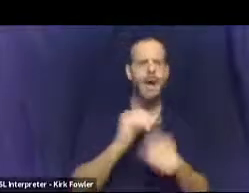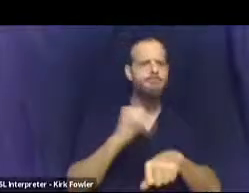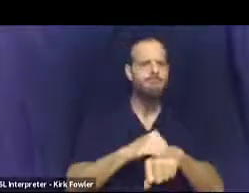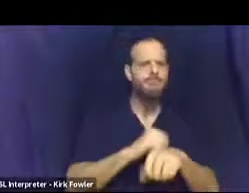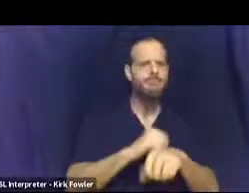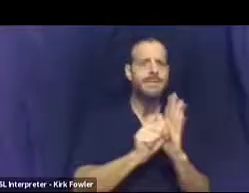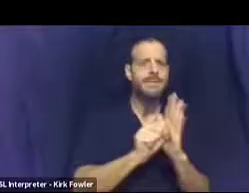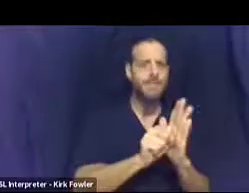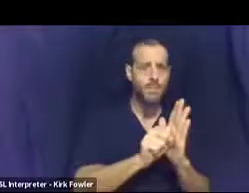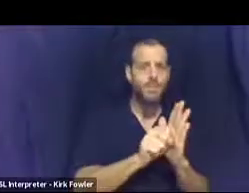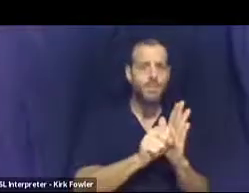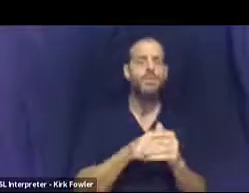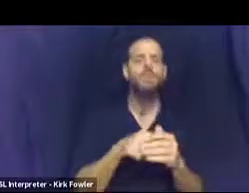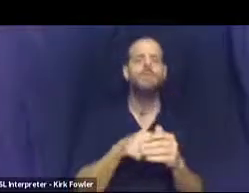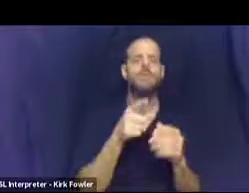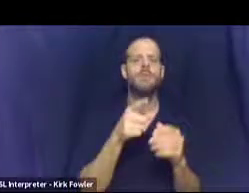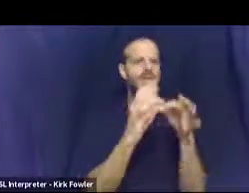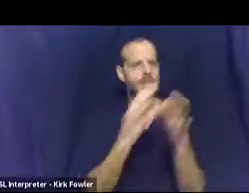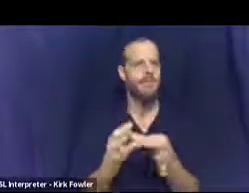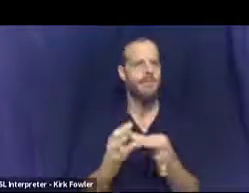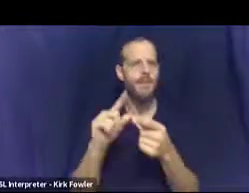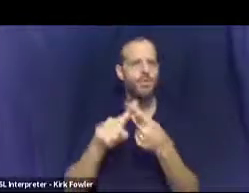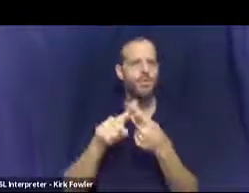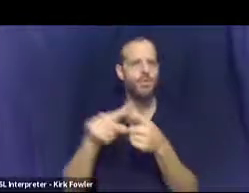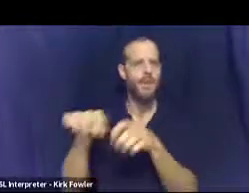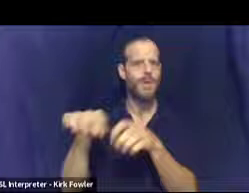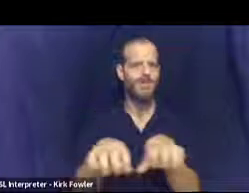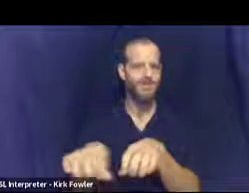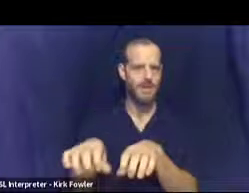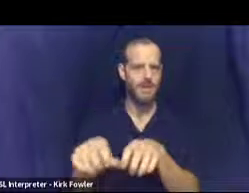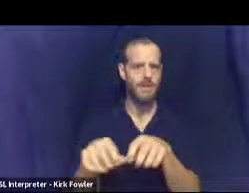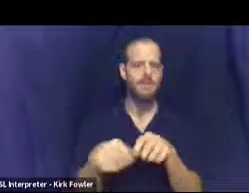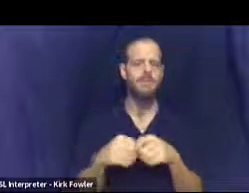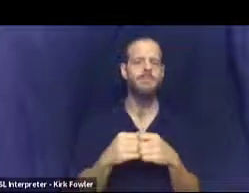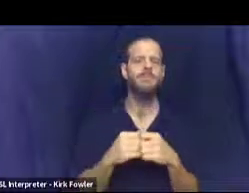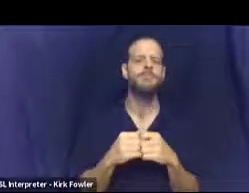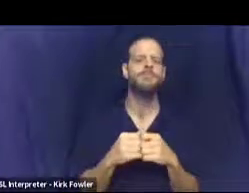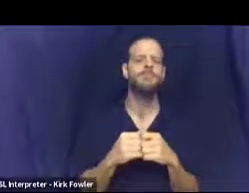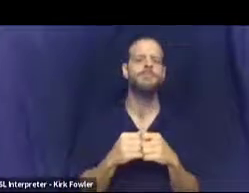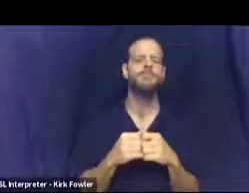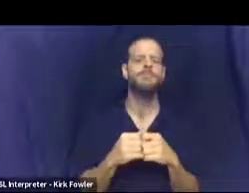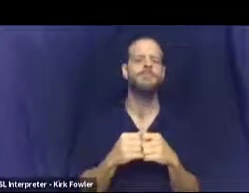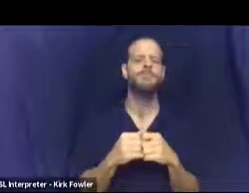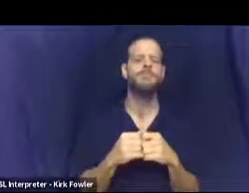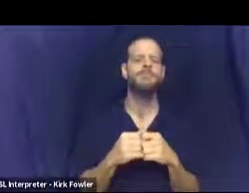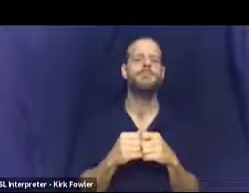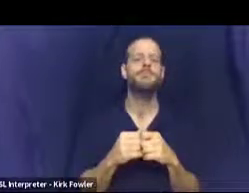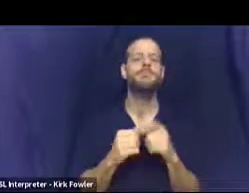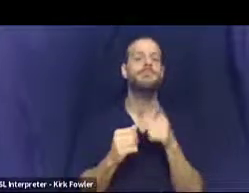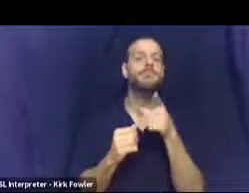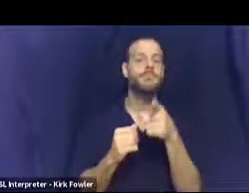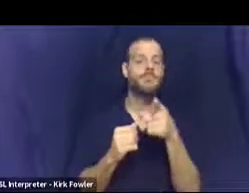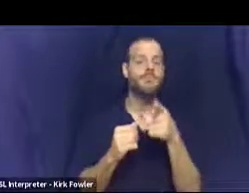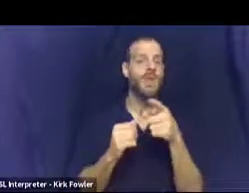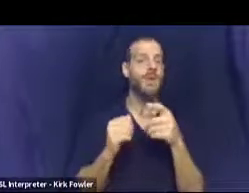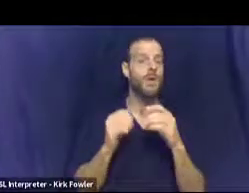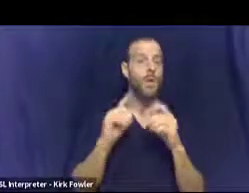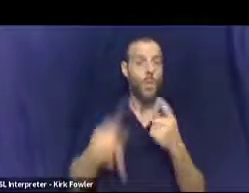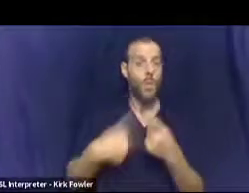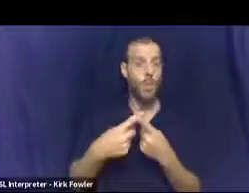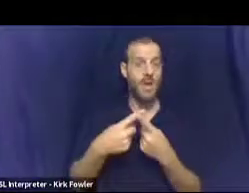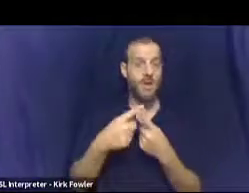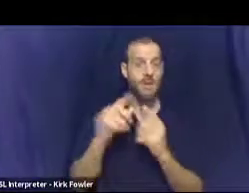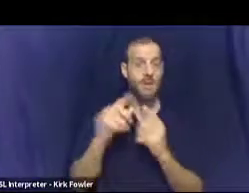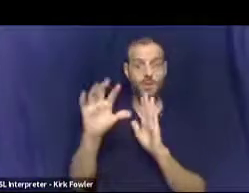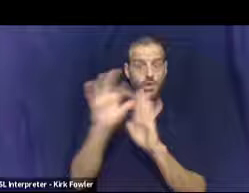necessarily connect directly to that exact object. The big important component of choosing these items, whether